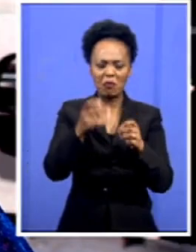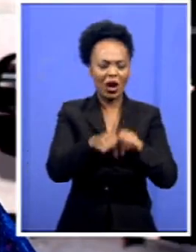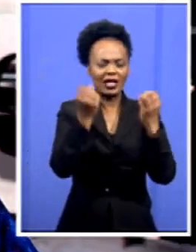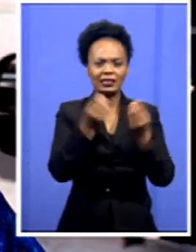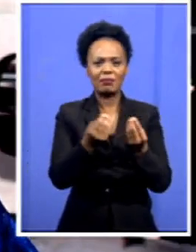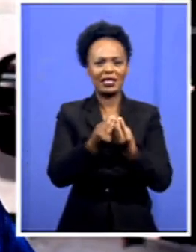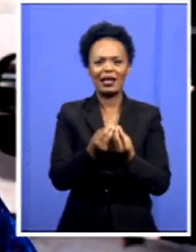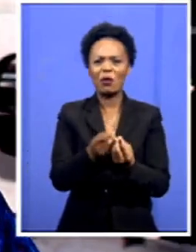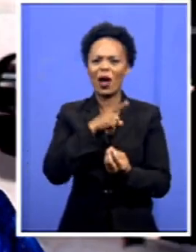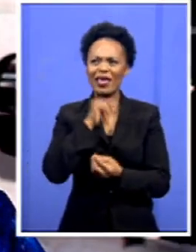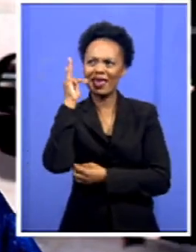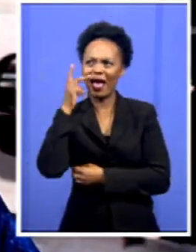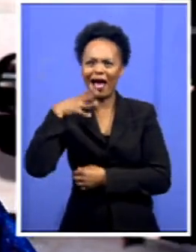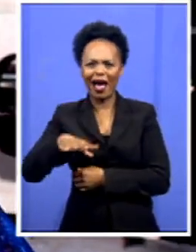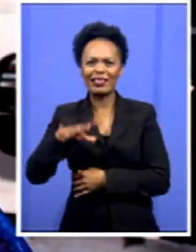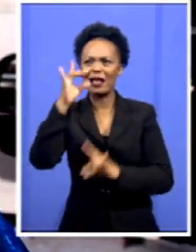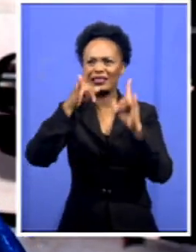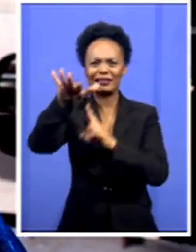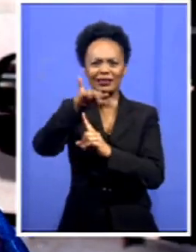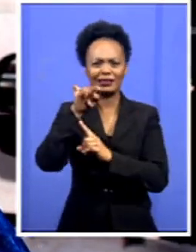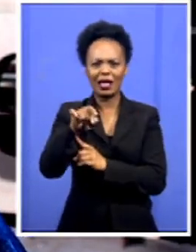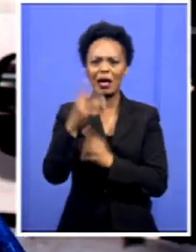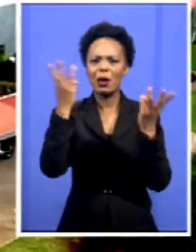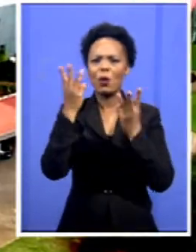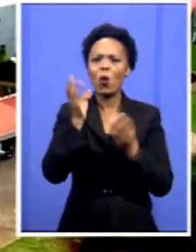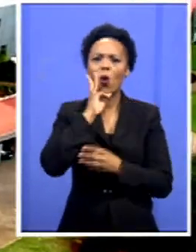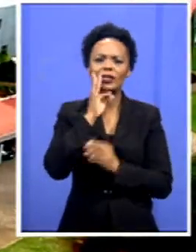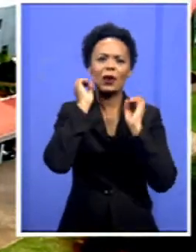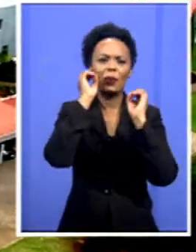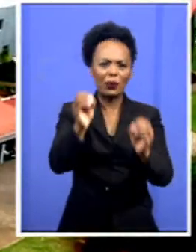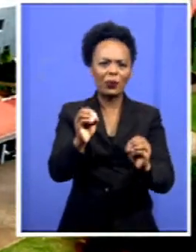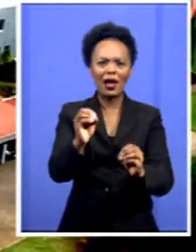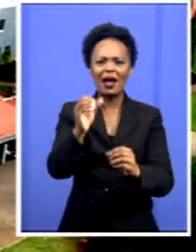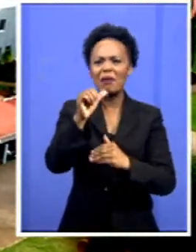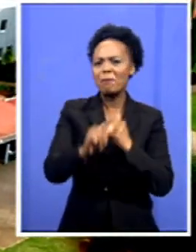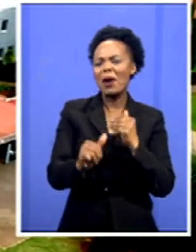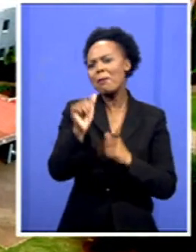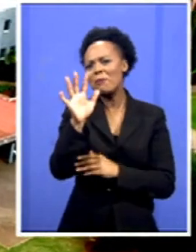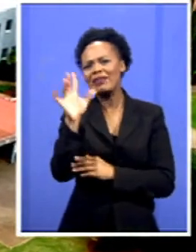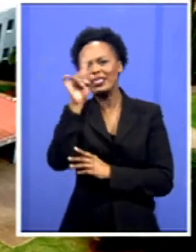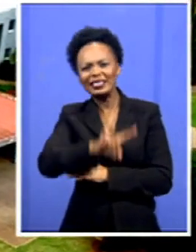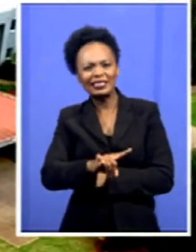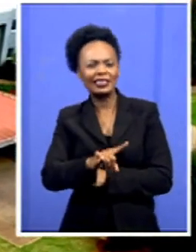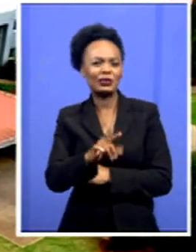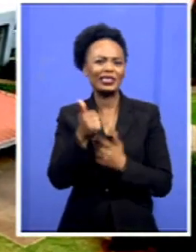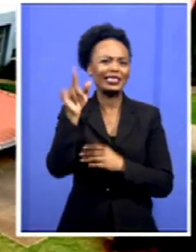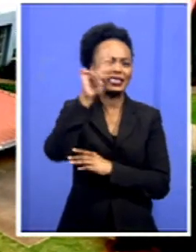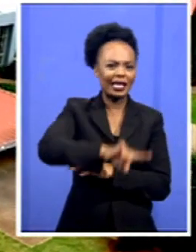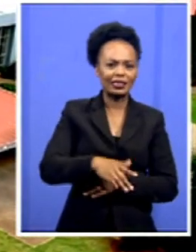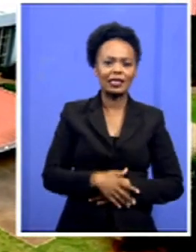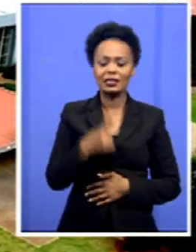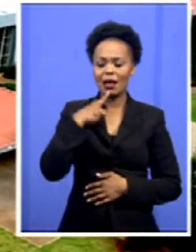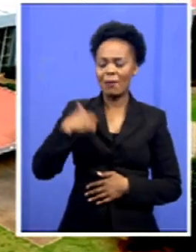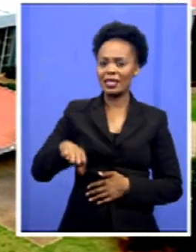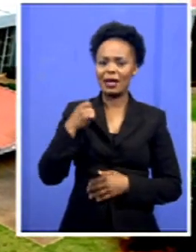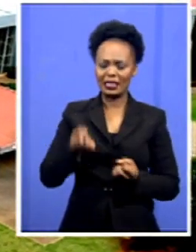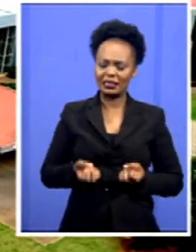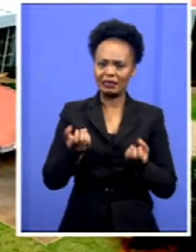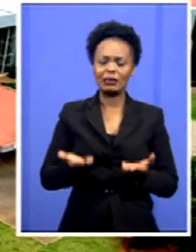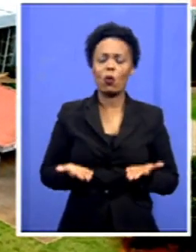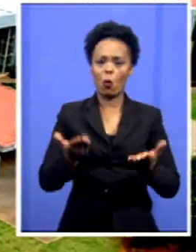cities, but cities not far from us, that the people don't have water for 5-6 days. He says the municipality always delivers